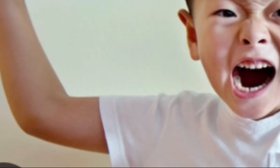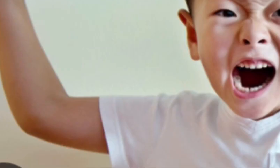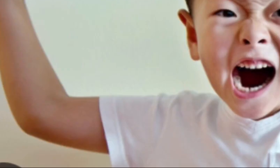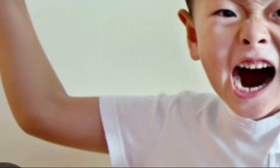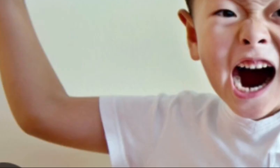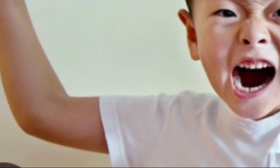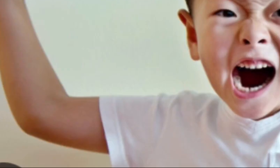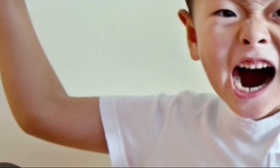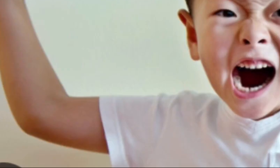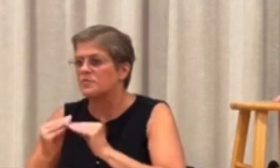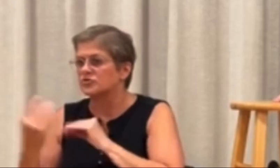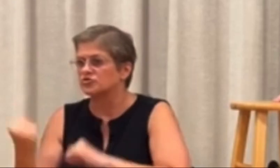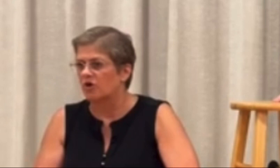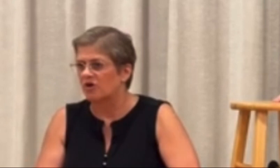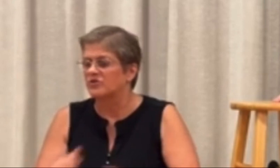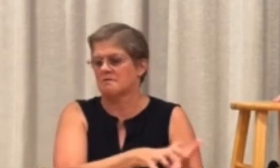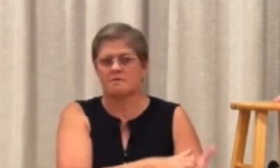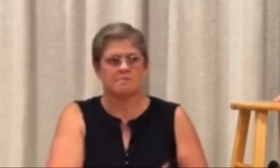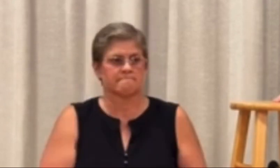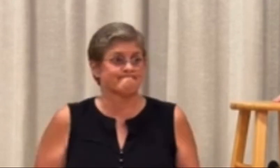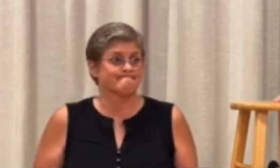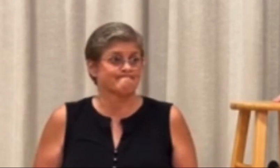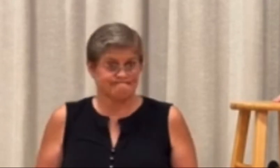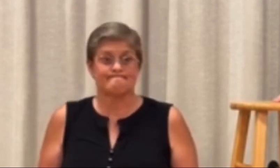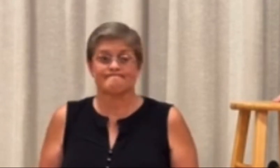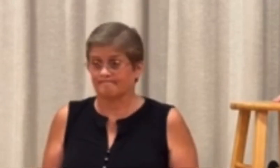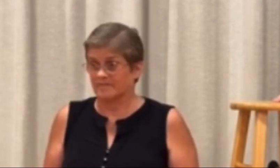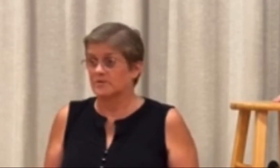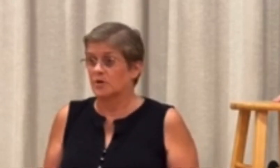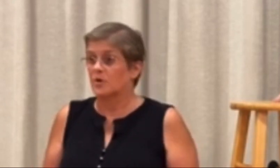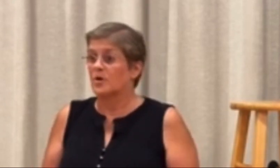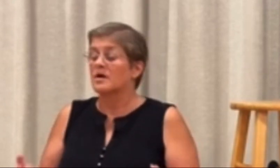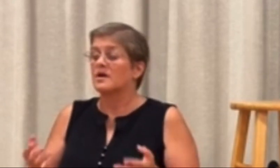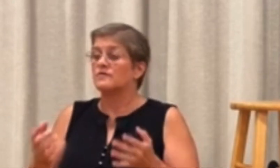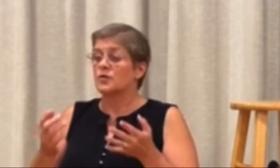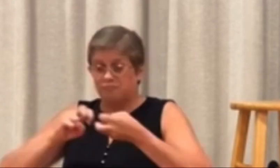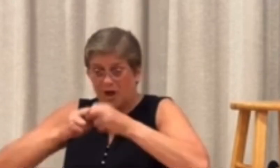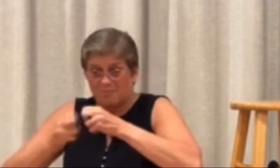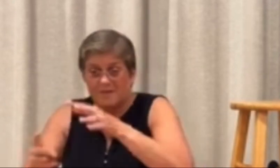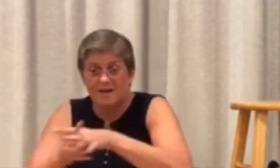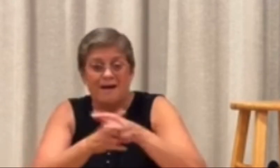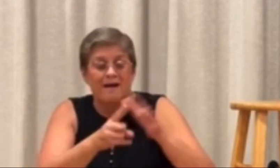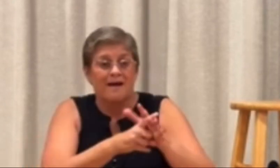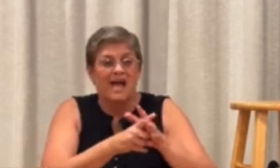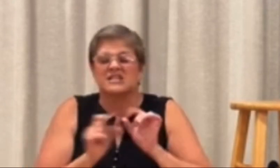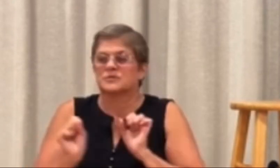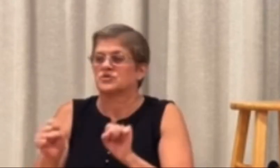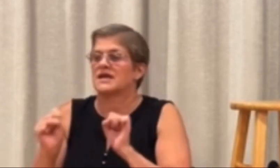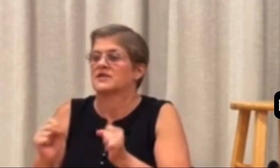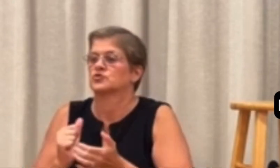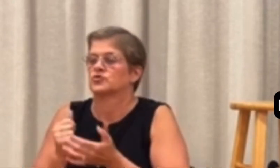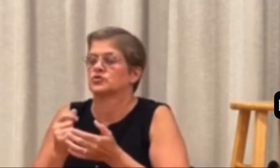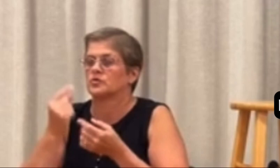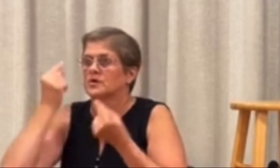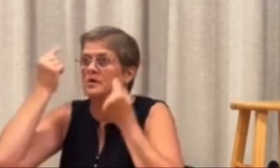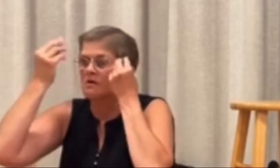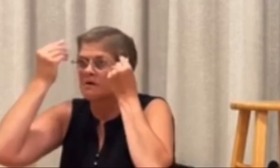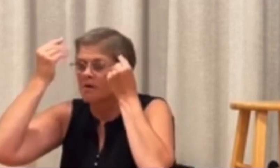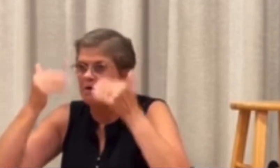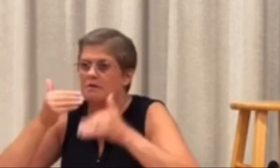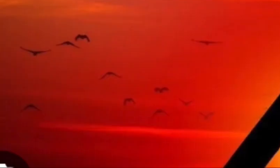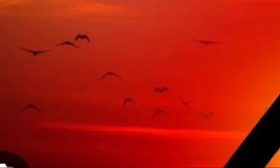getting stronger. You're getting weaker. It has the potential to make you stronger. So how do I maintain this